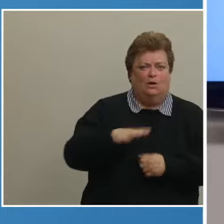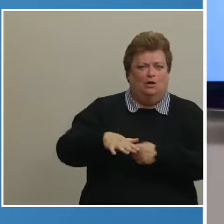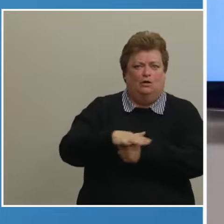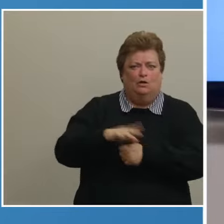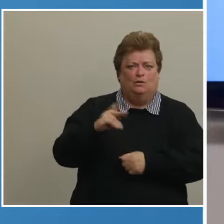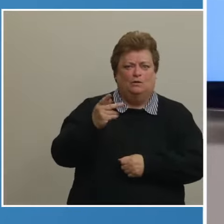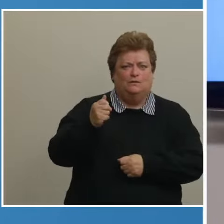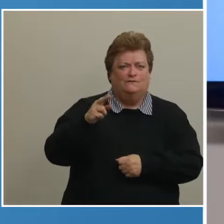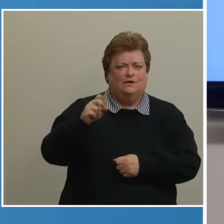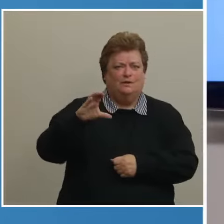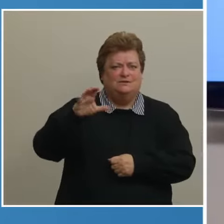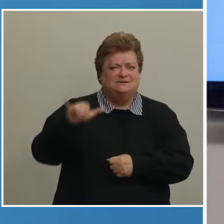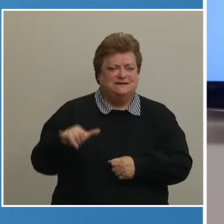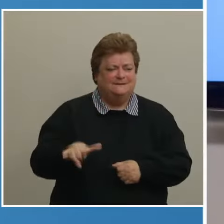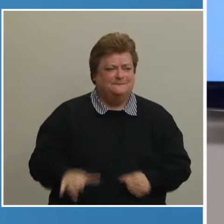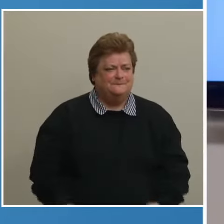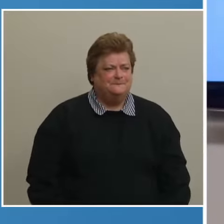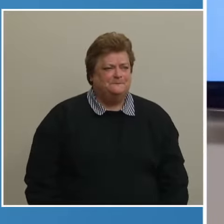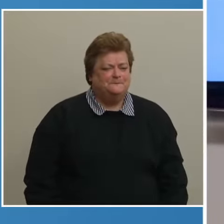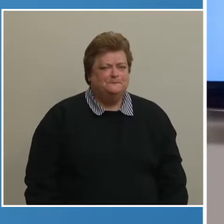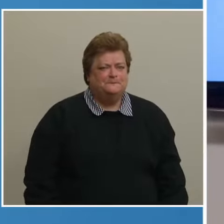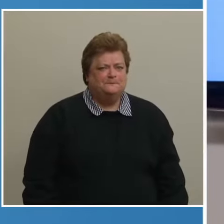pharmacy.